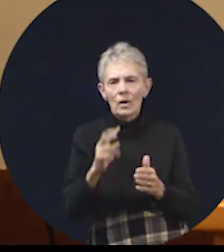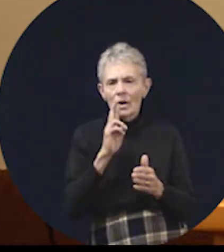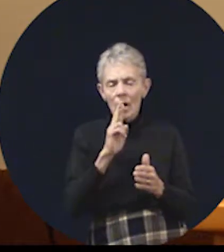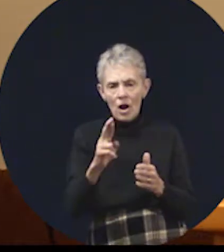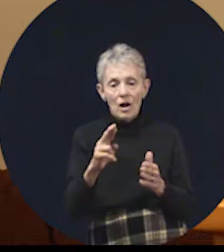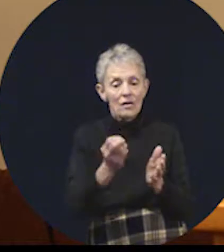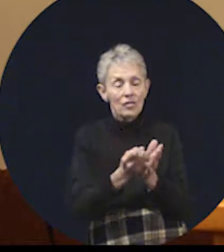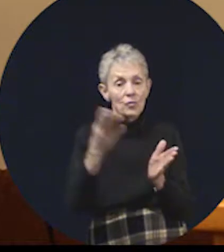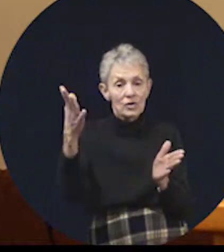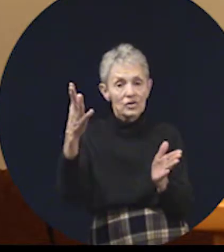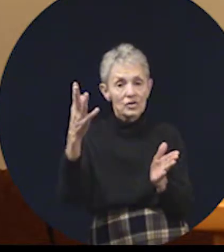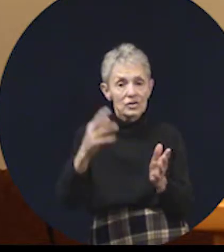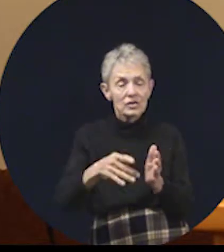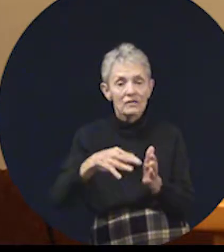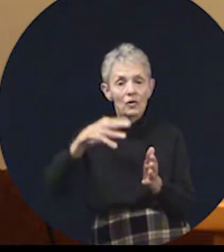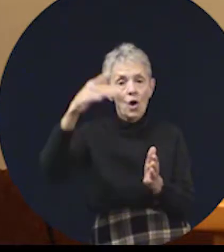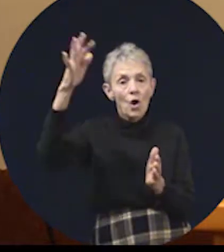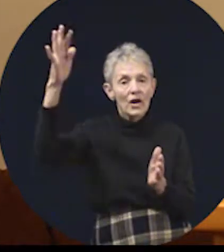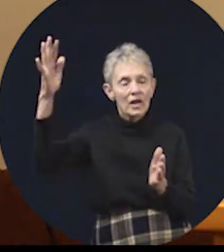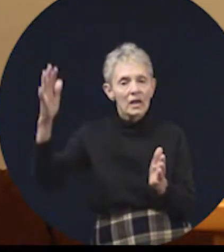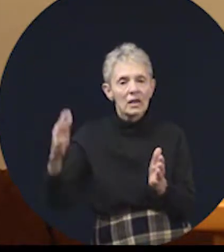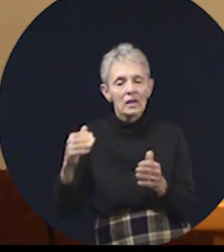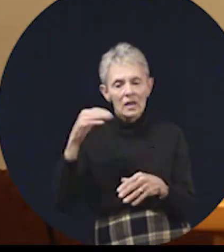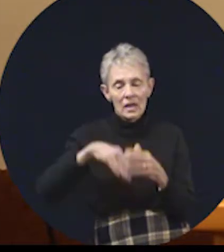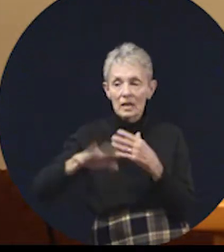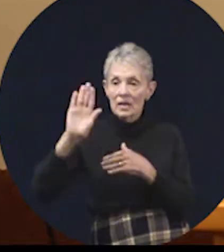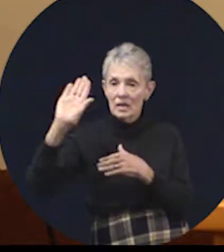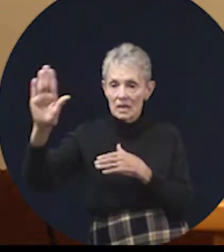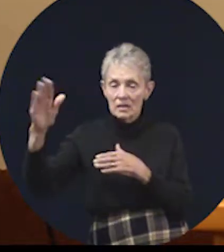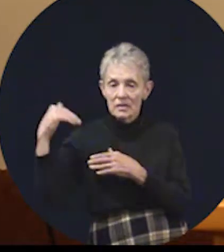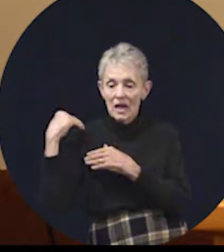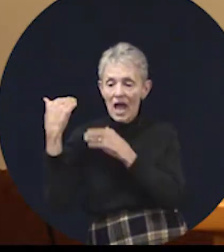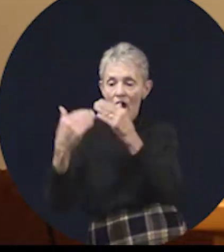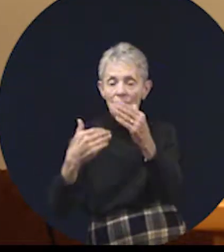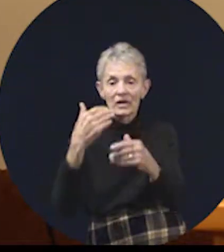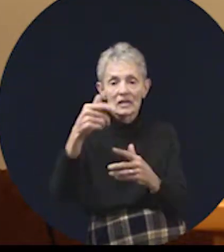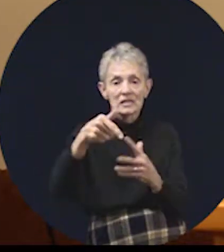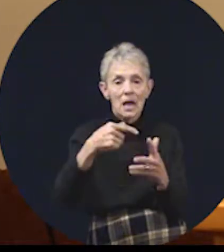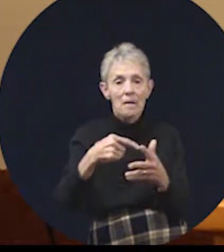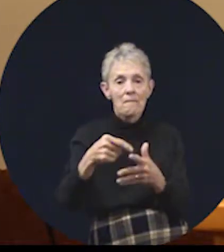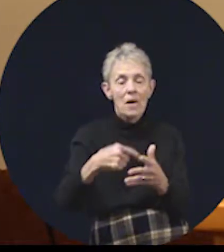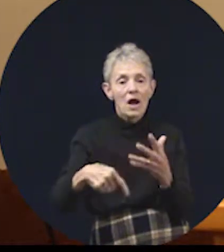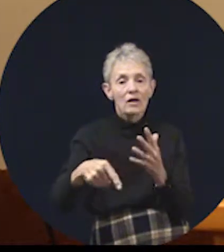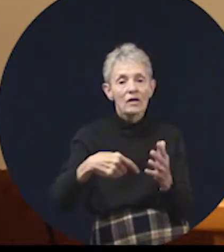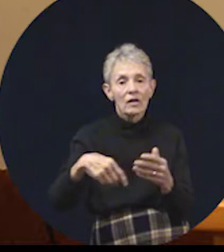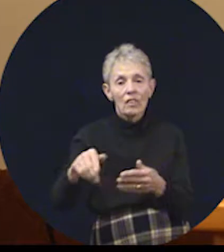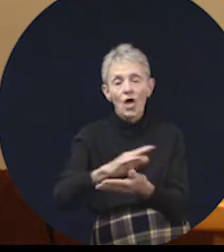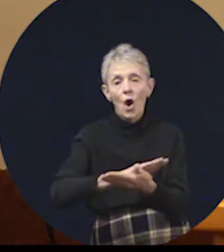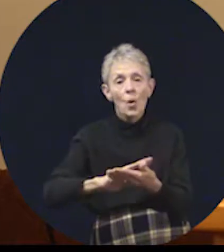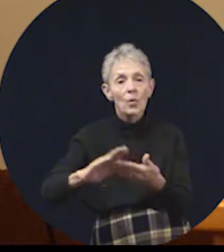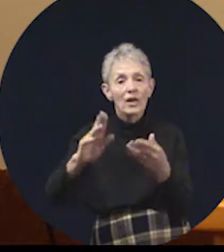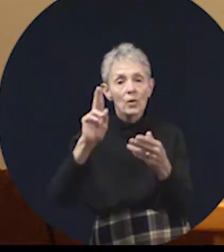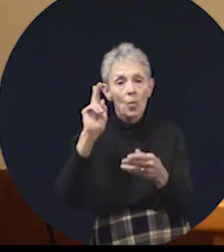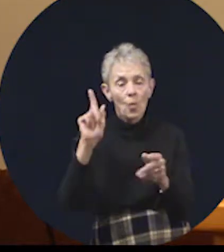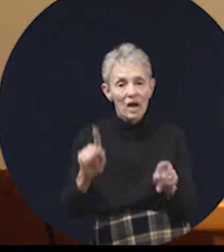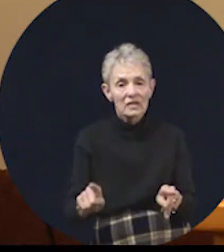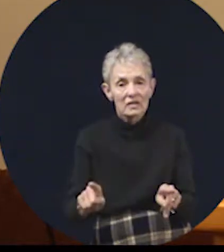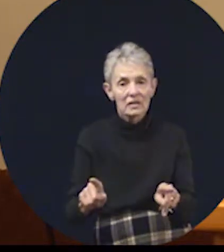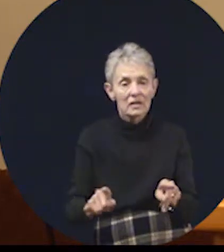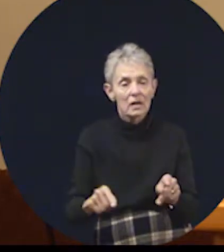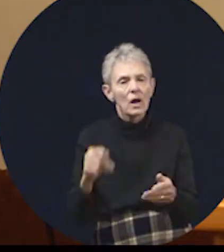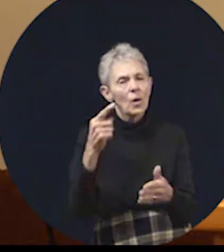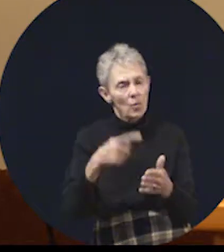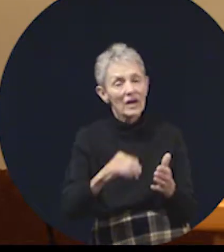the riches of glory in His inheritance among the holy ones? And what